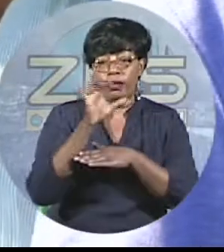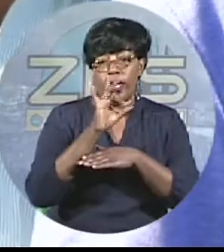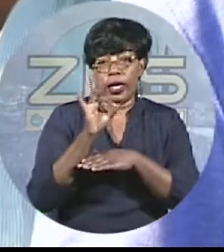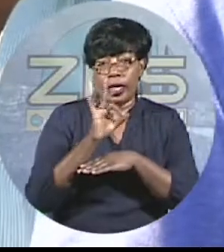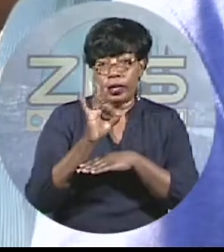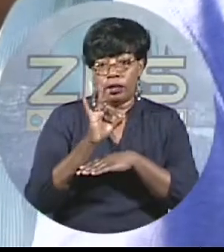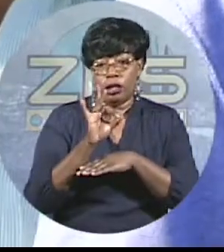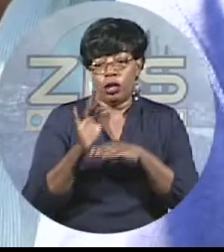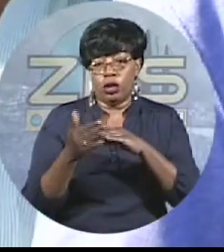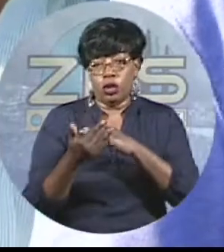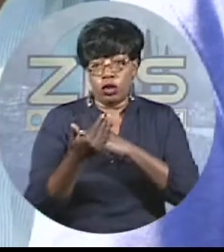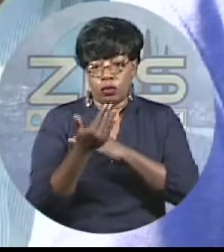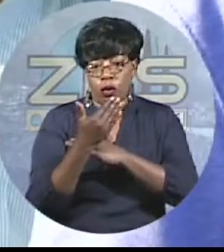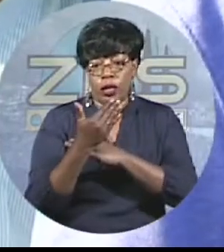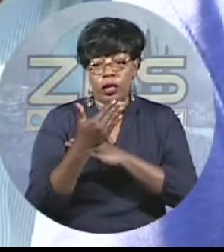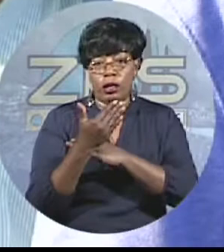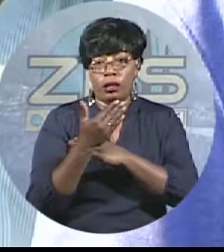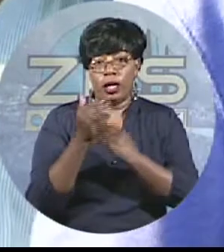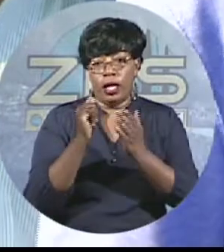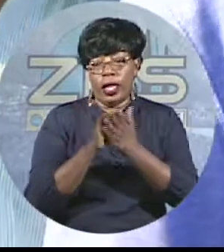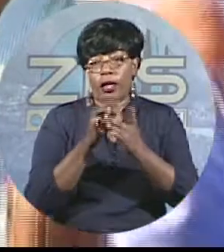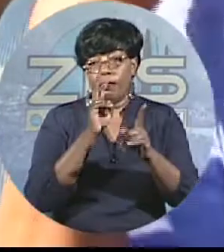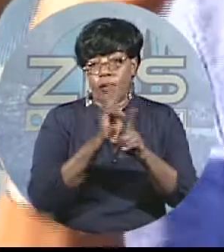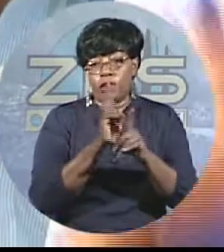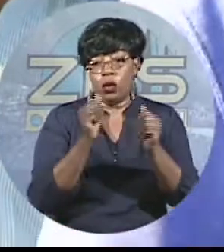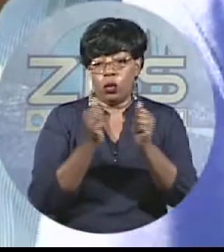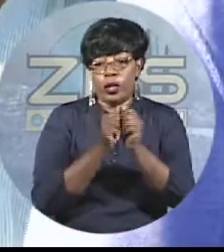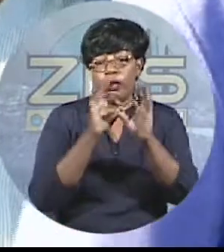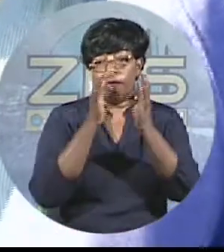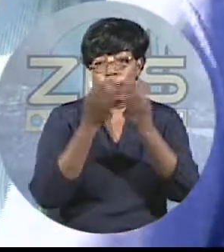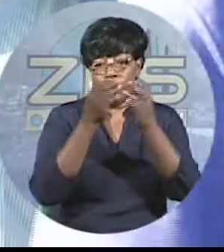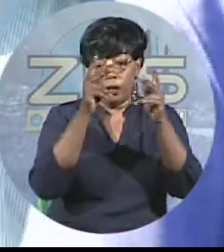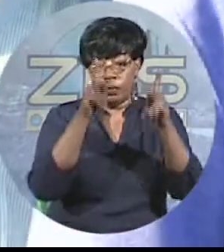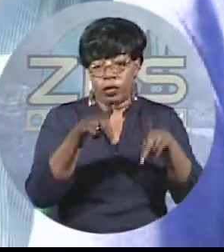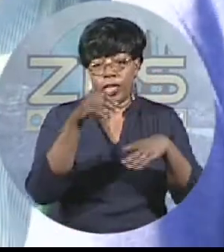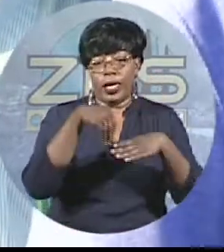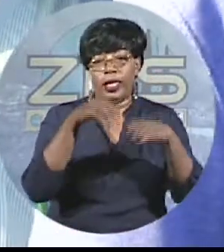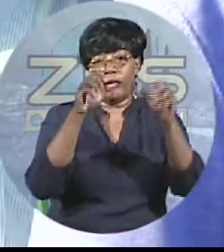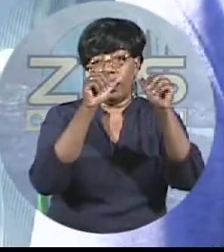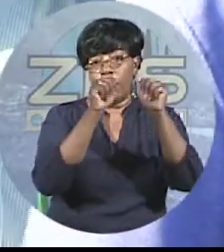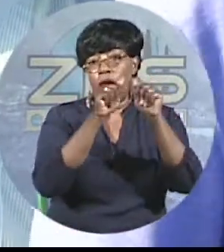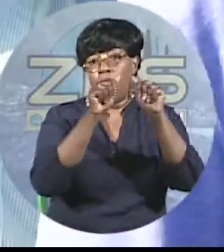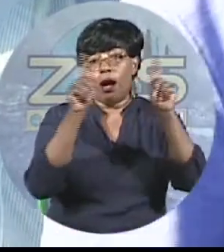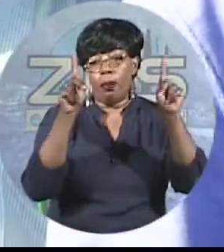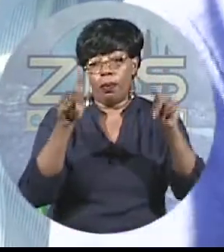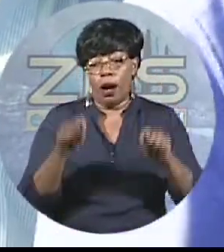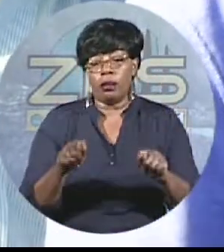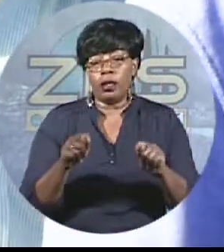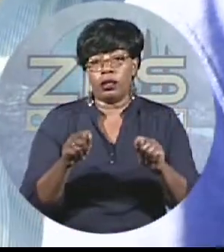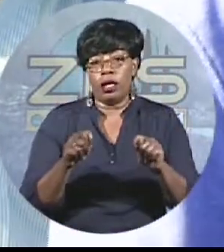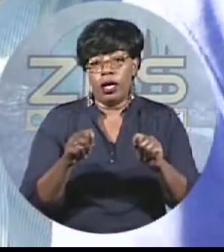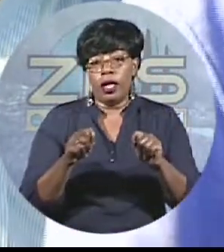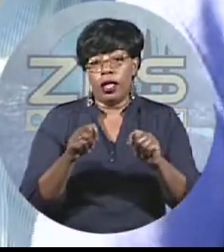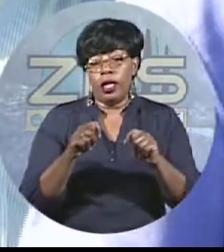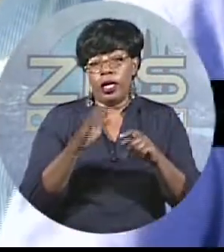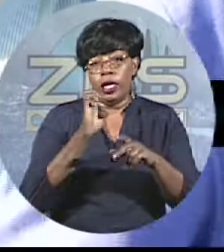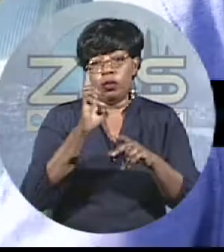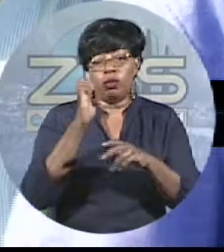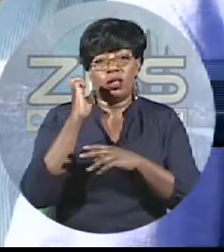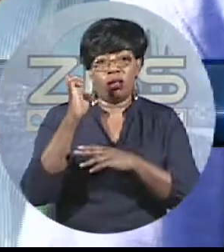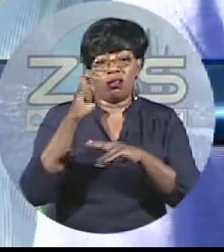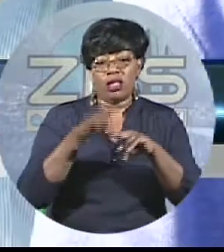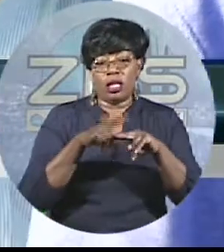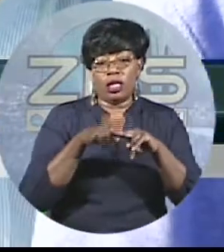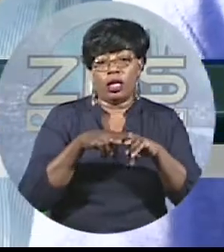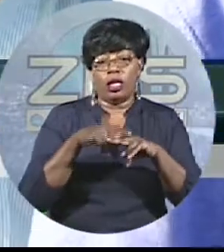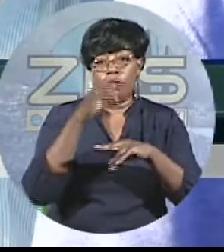morning, the deceased, along with family members, they were in their apartment building. The deceased was sitting in the living room